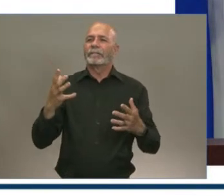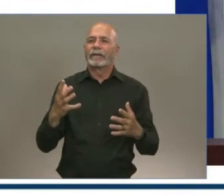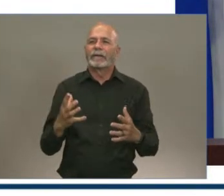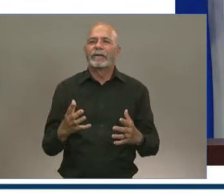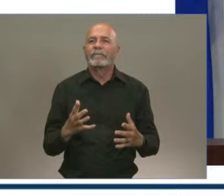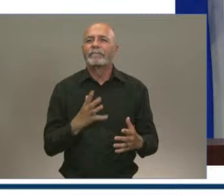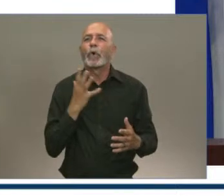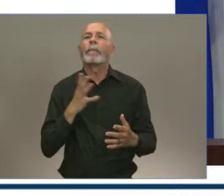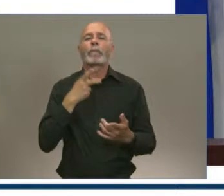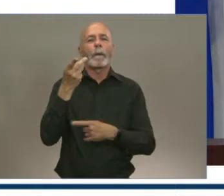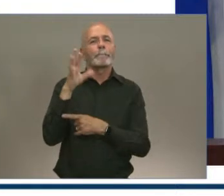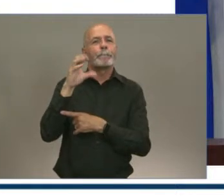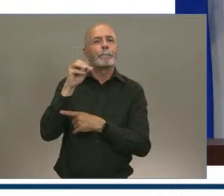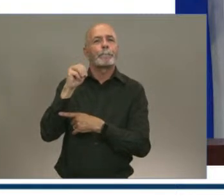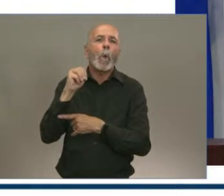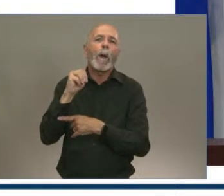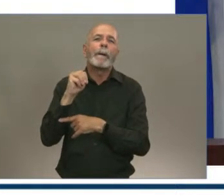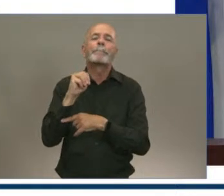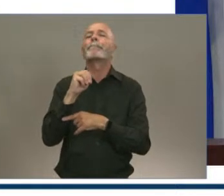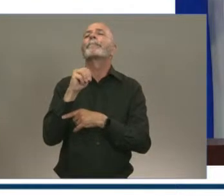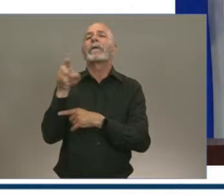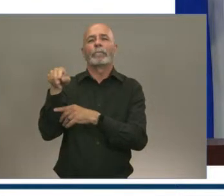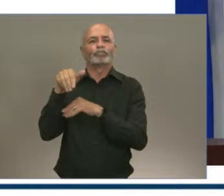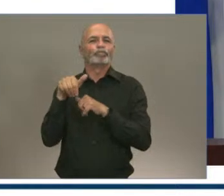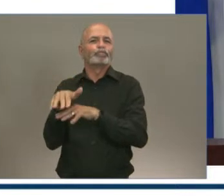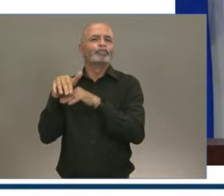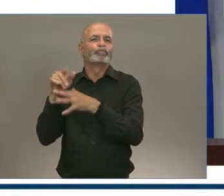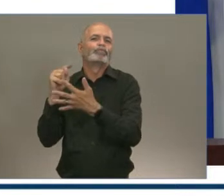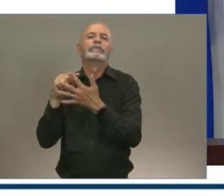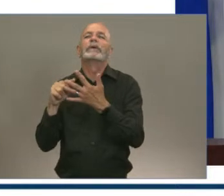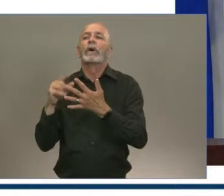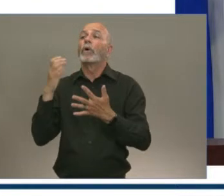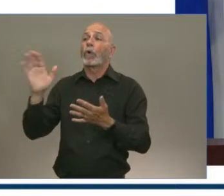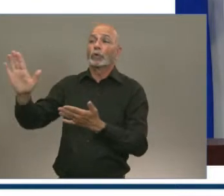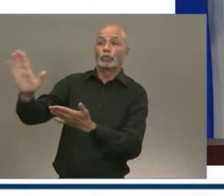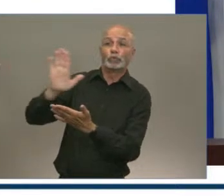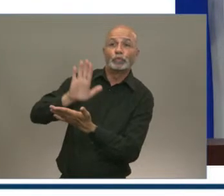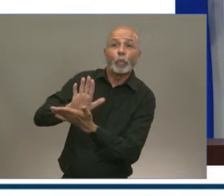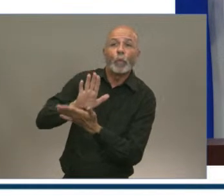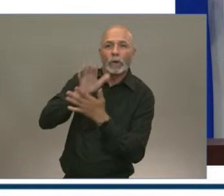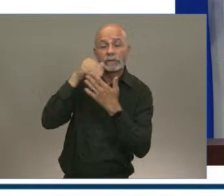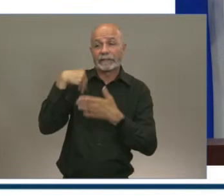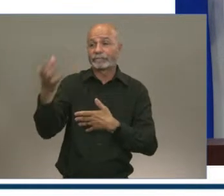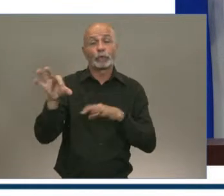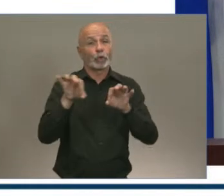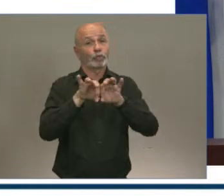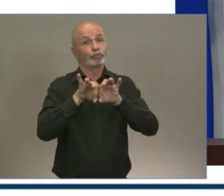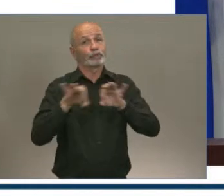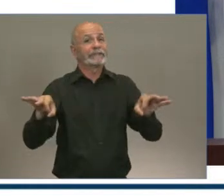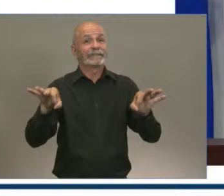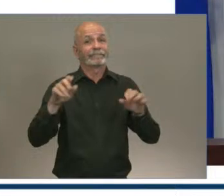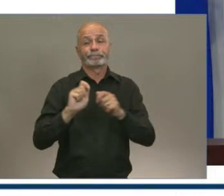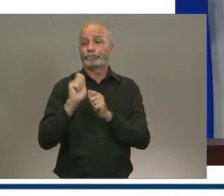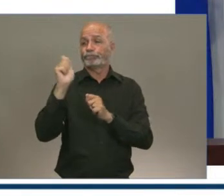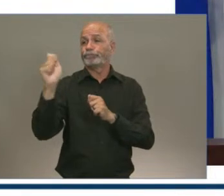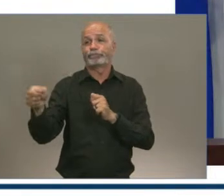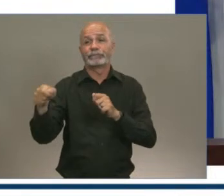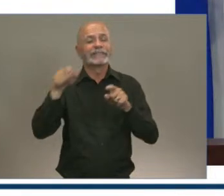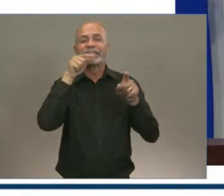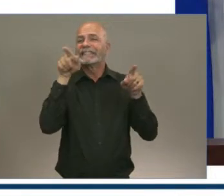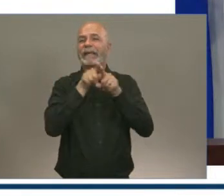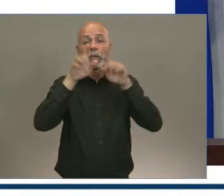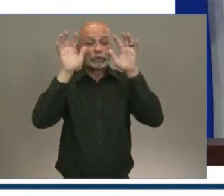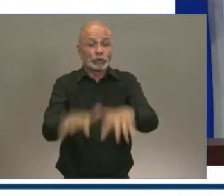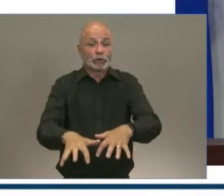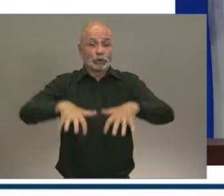Your schools will make sure you have a proper send-off when you receive your diploma. It won't be a large gathering, but you will be honored.